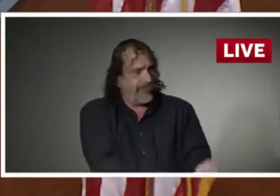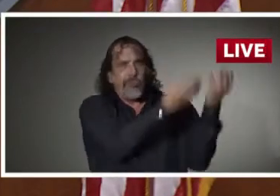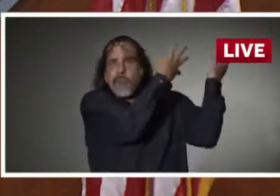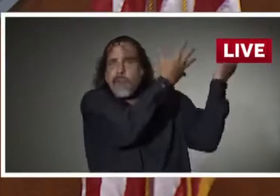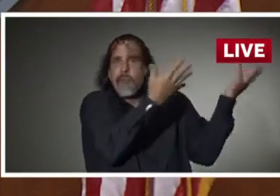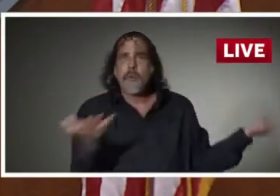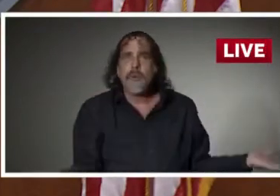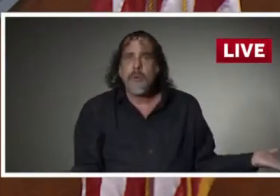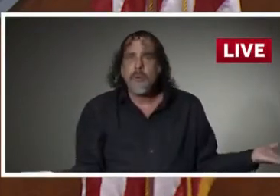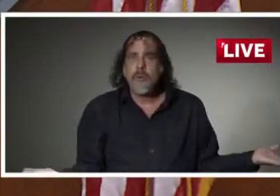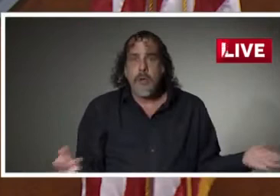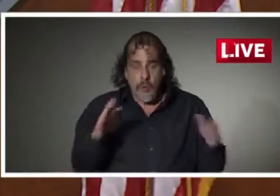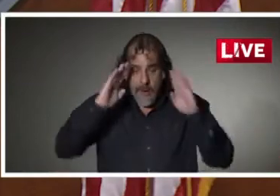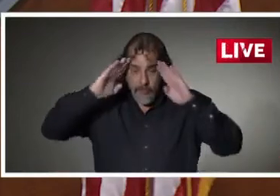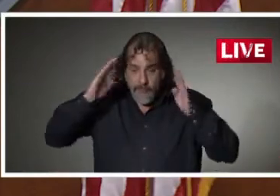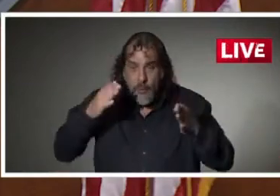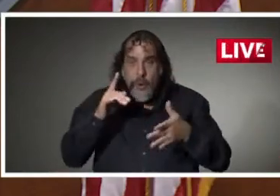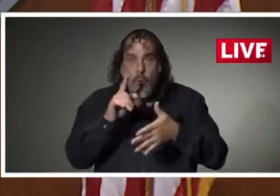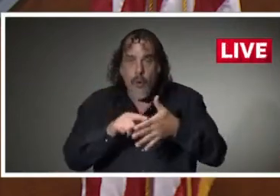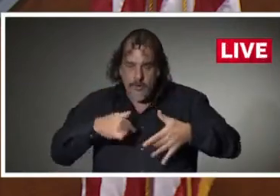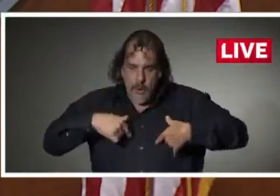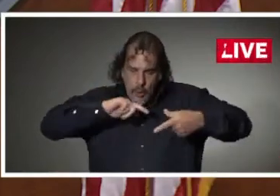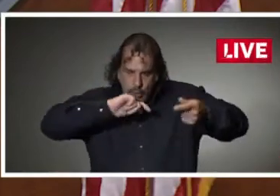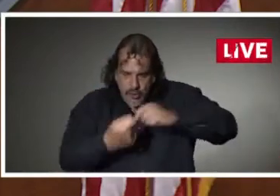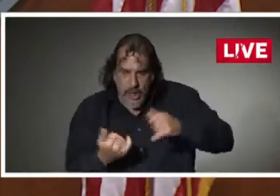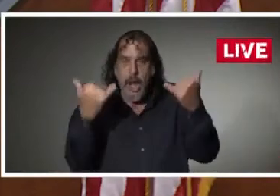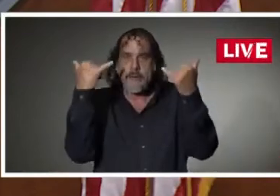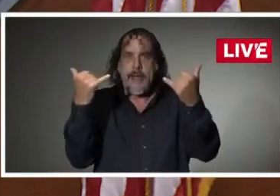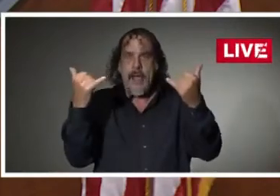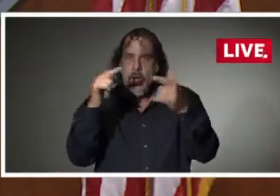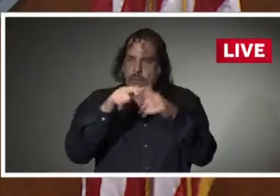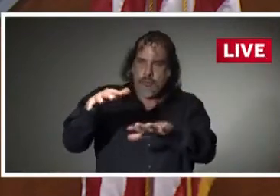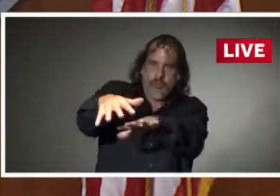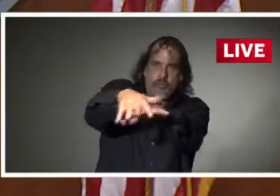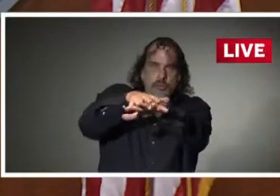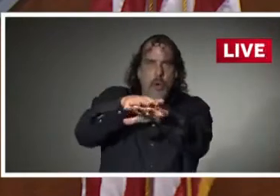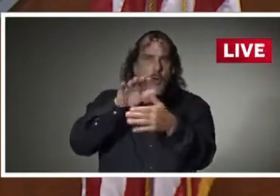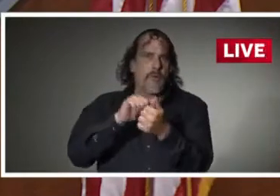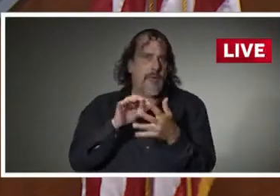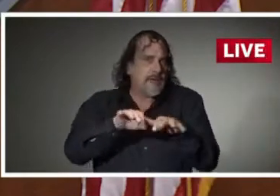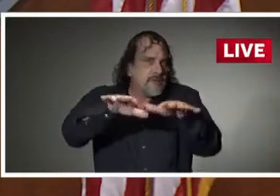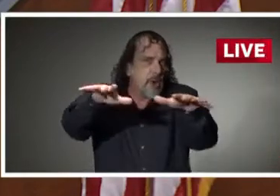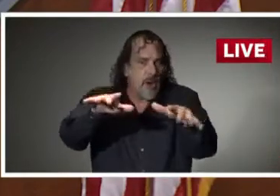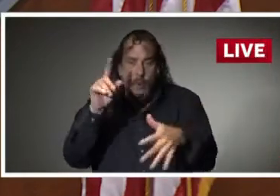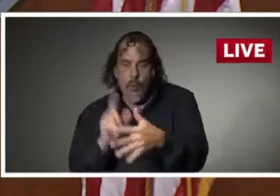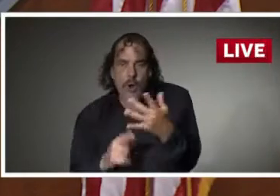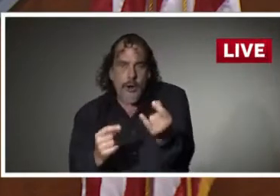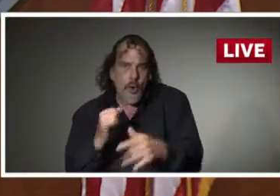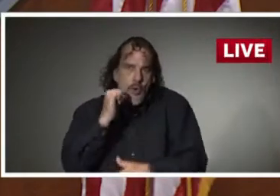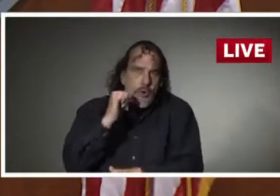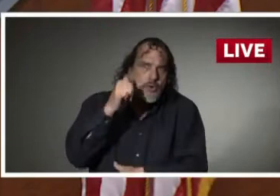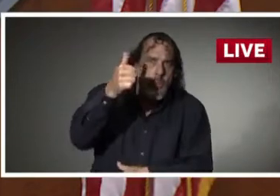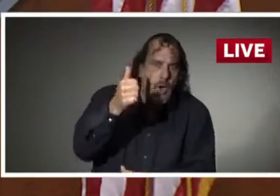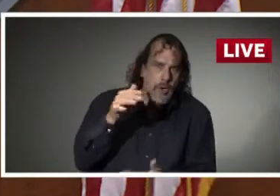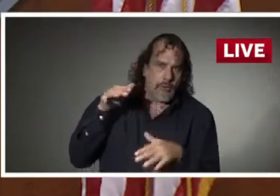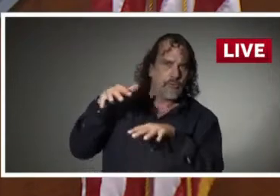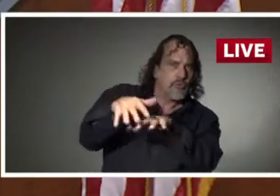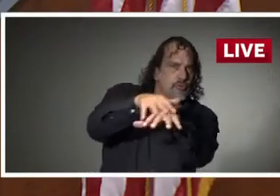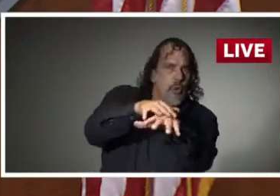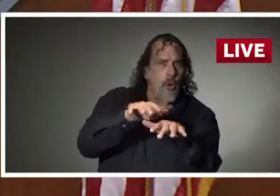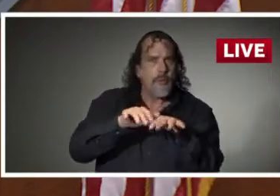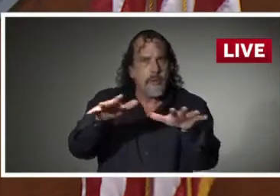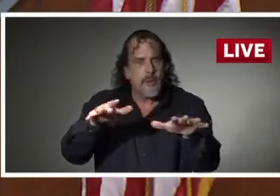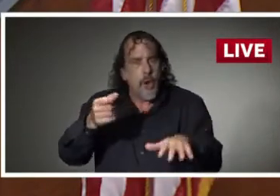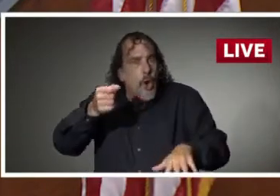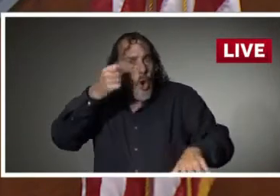what are we going to do this afternoon to slow the spread? What are we going to do tomorrow? Understanding, by the way,